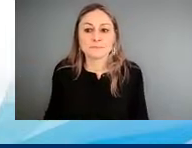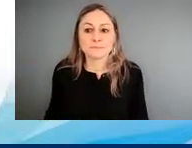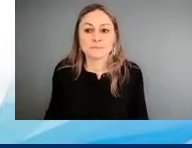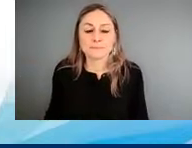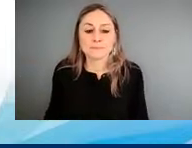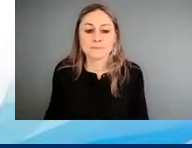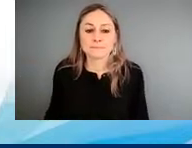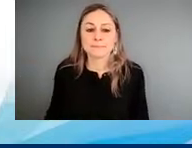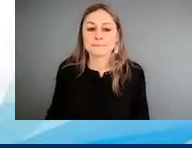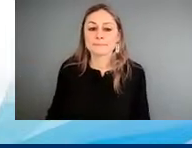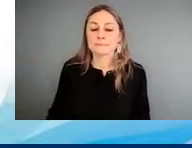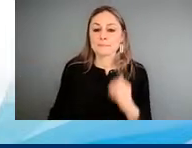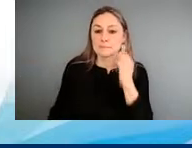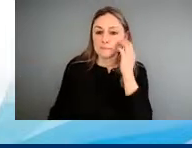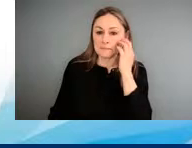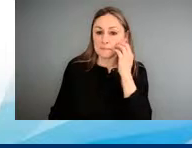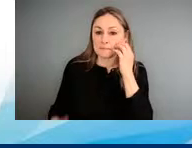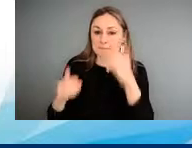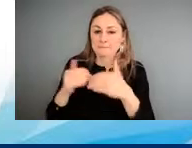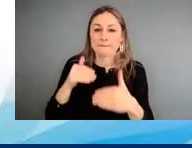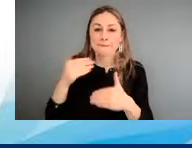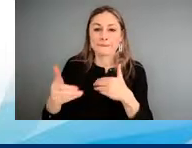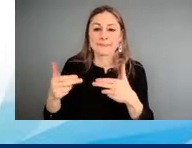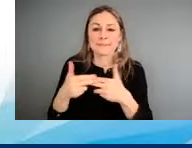Thank you. Next slide.